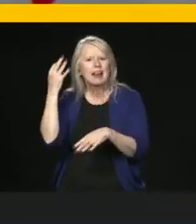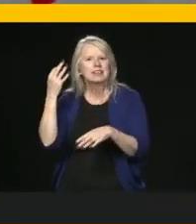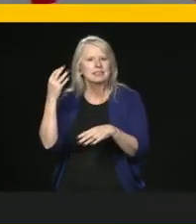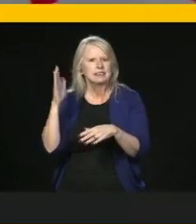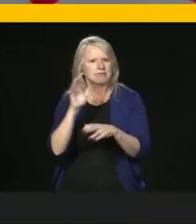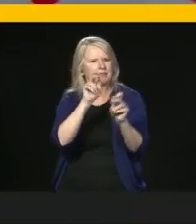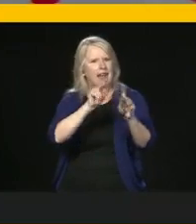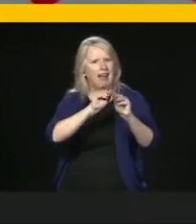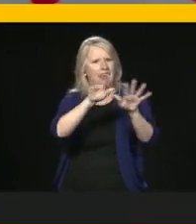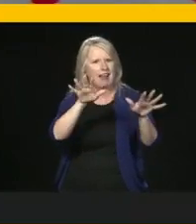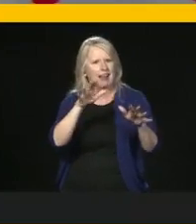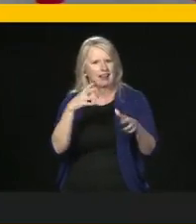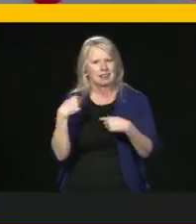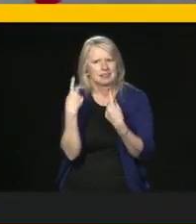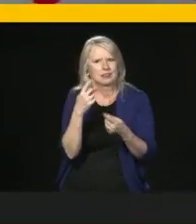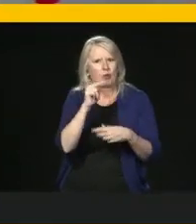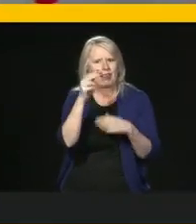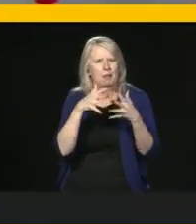days?